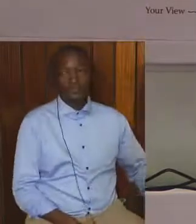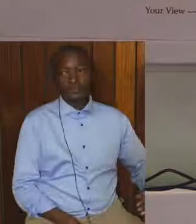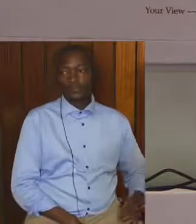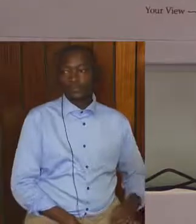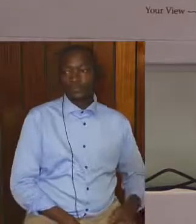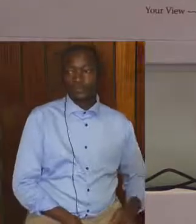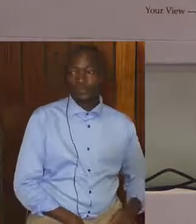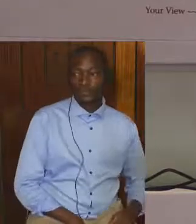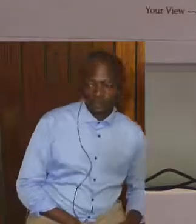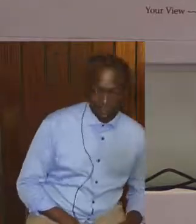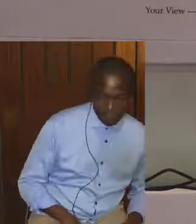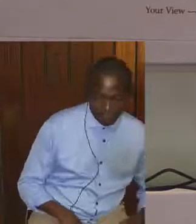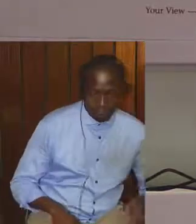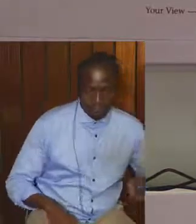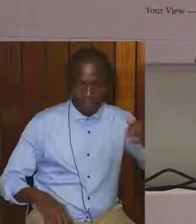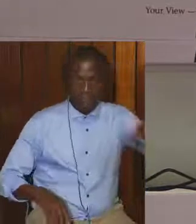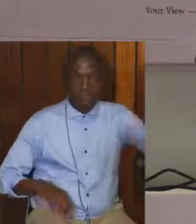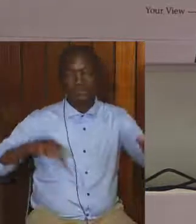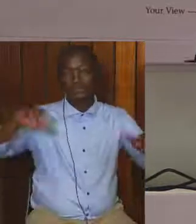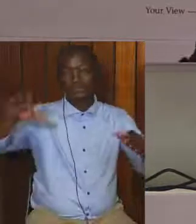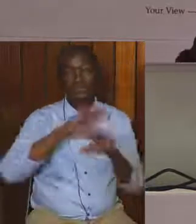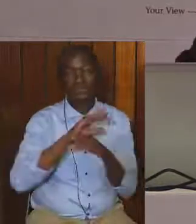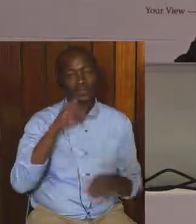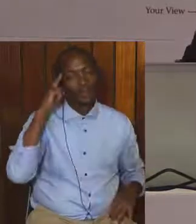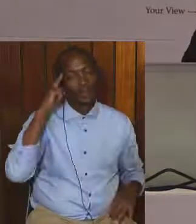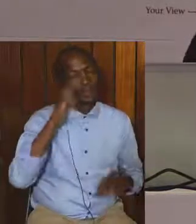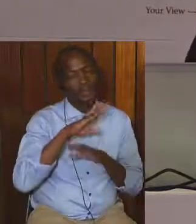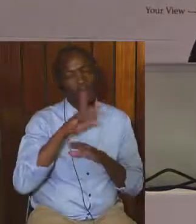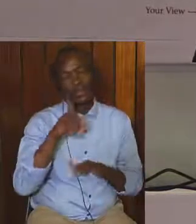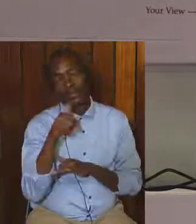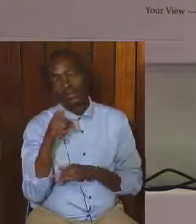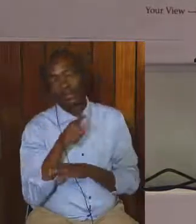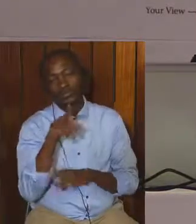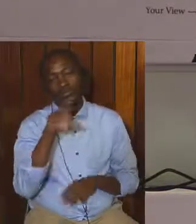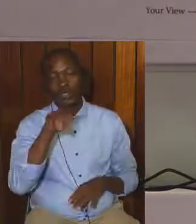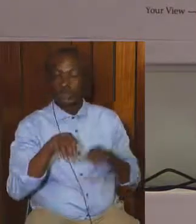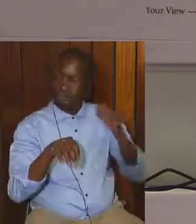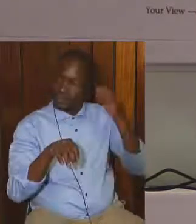that. I think I then want to ask